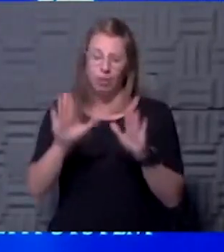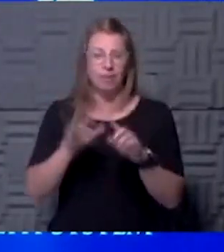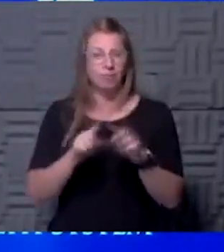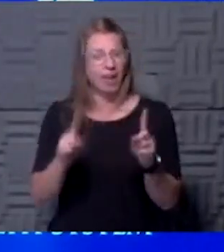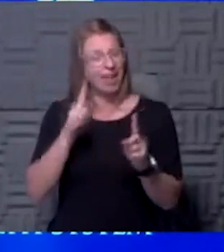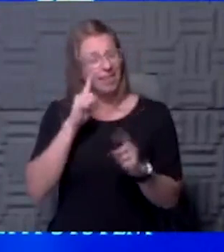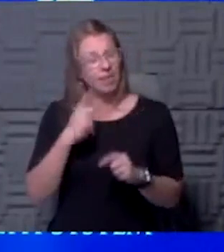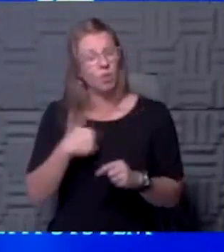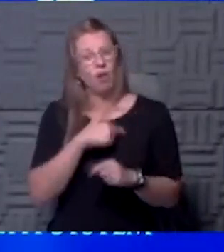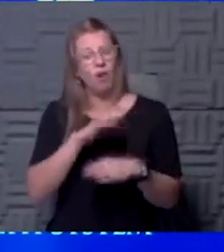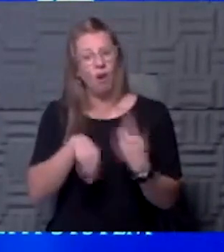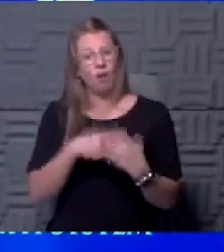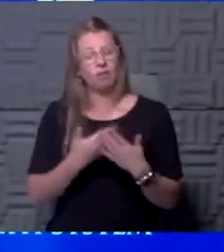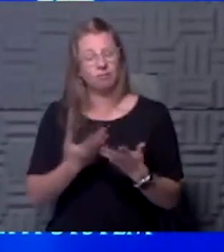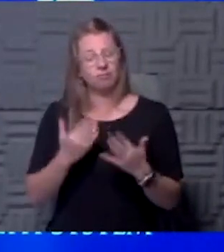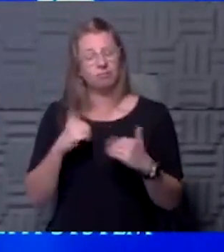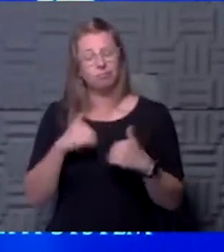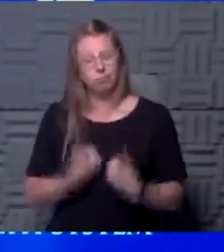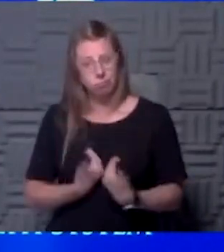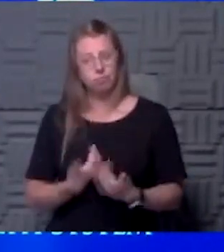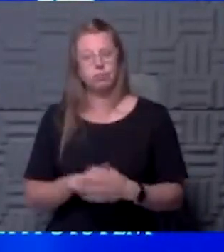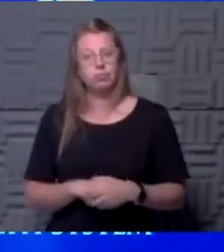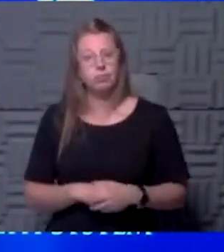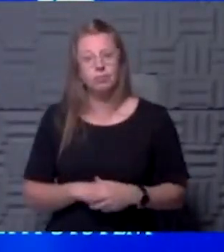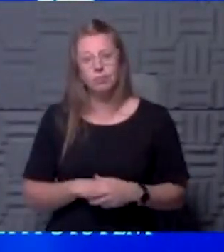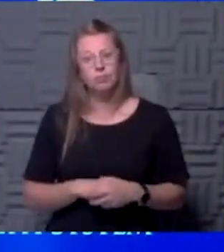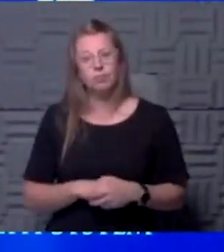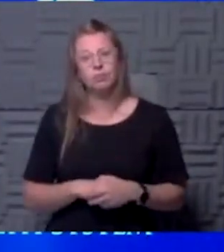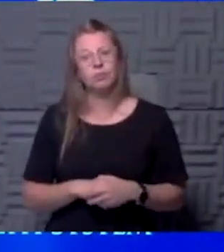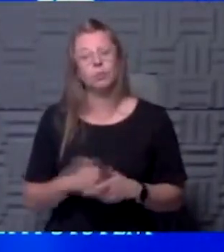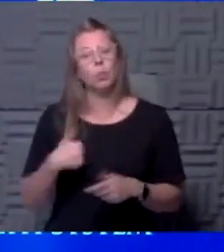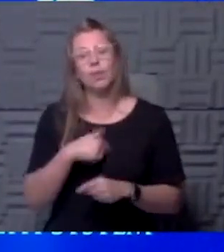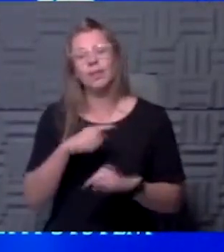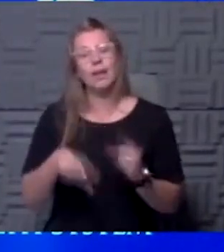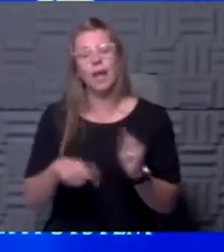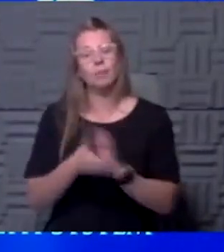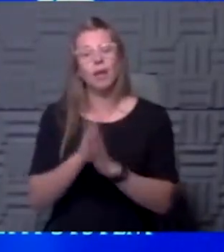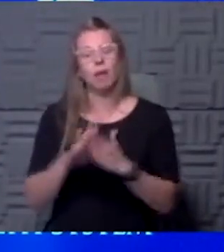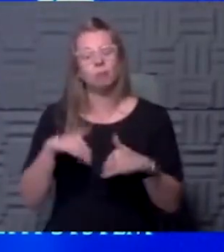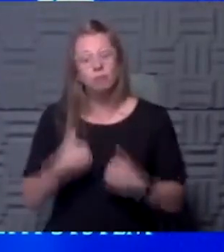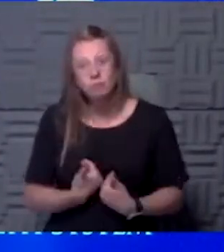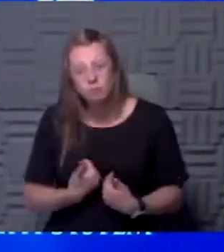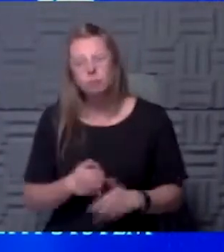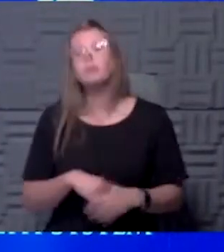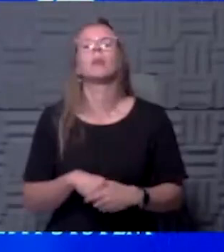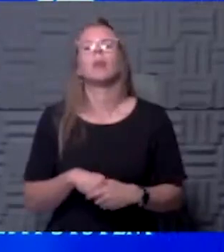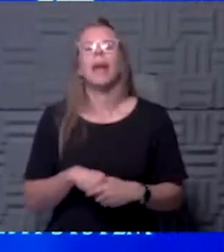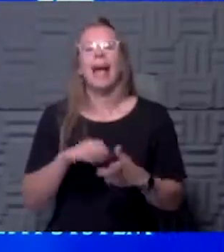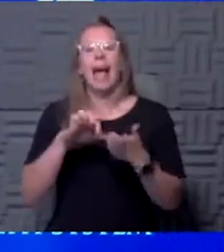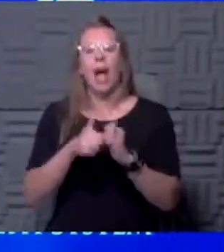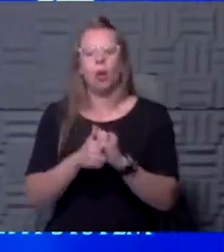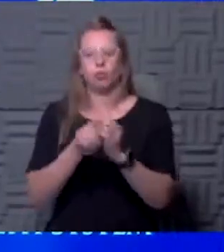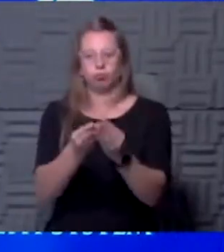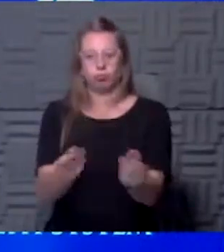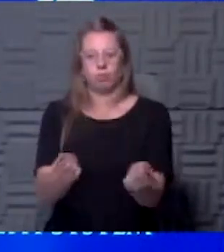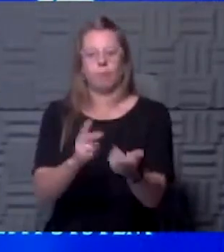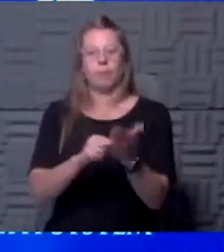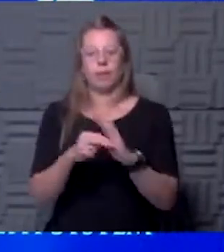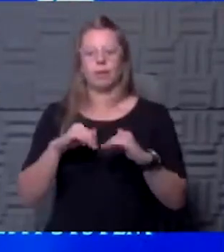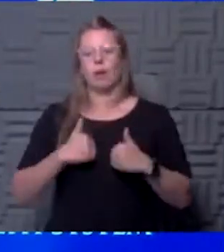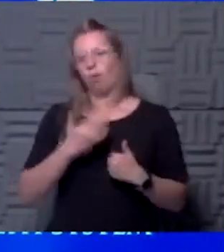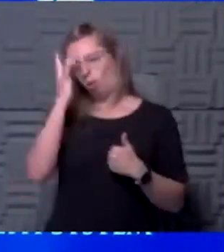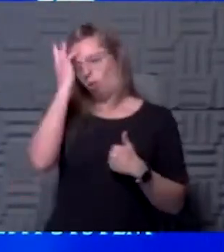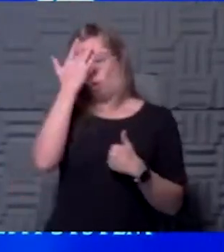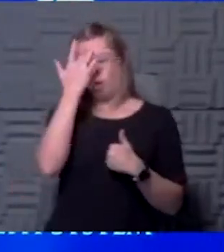think we're all just a little weary of it. But we can't get weary, because the way to beat it is not by being tired of it